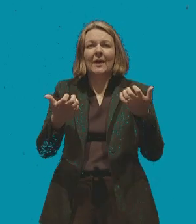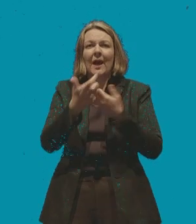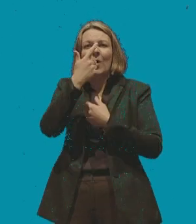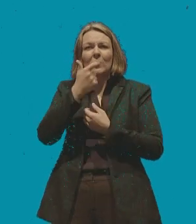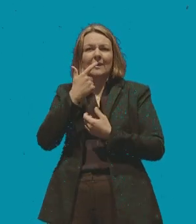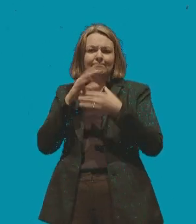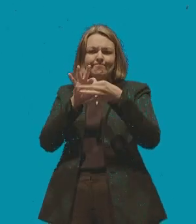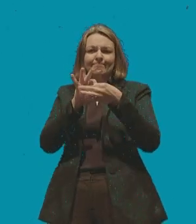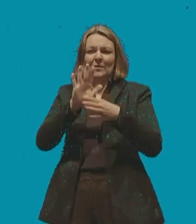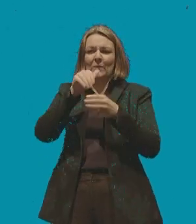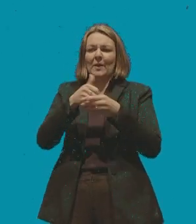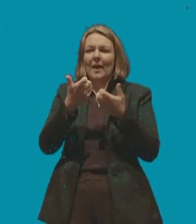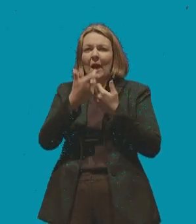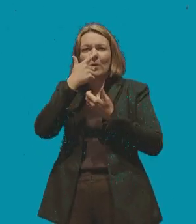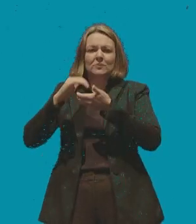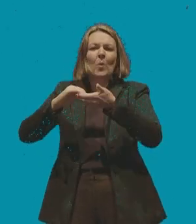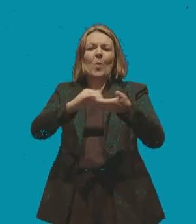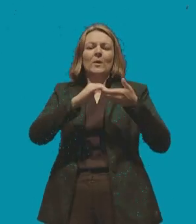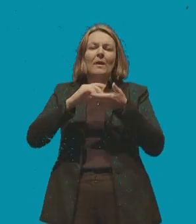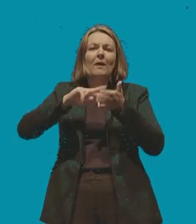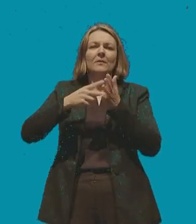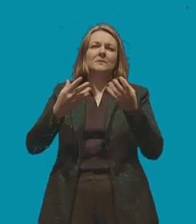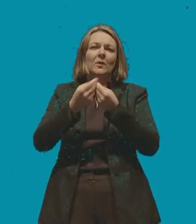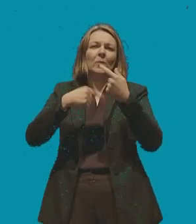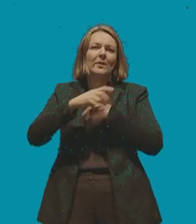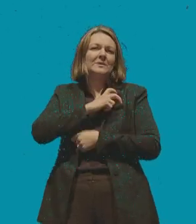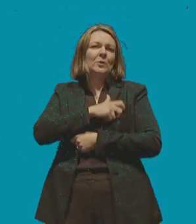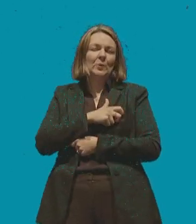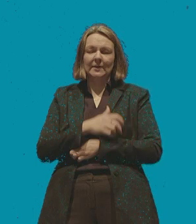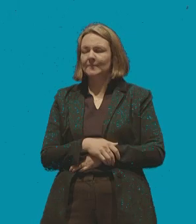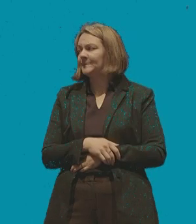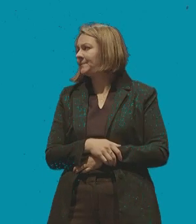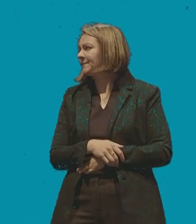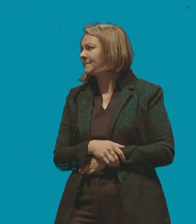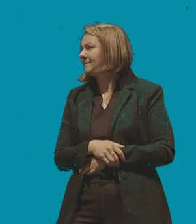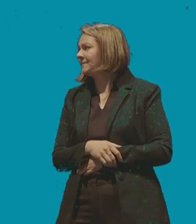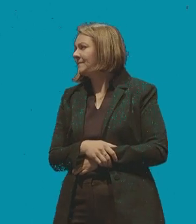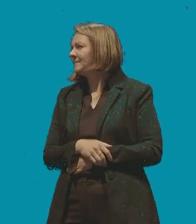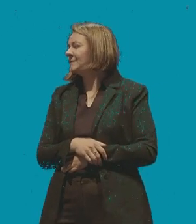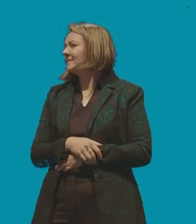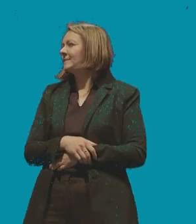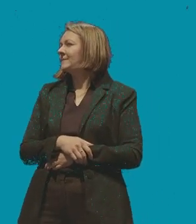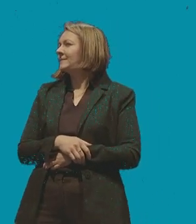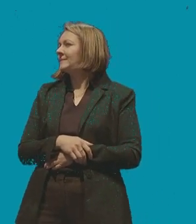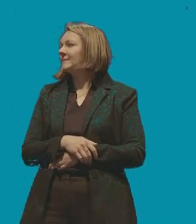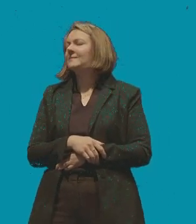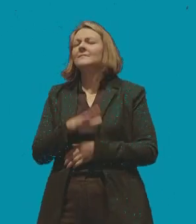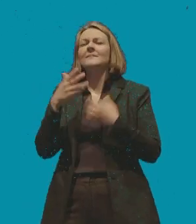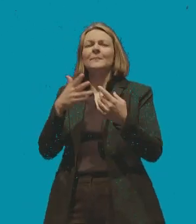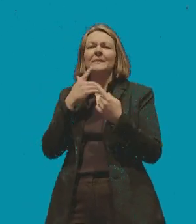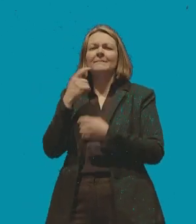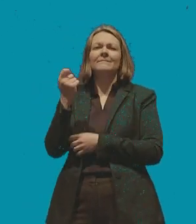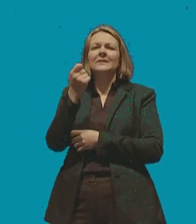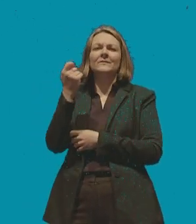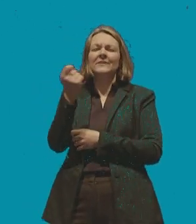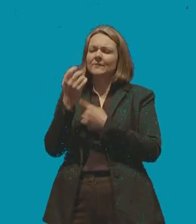improve how we engage with members and how we organise as a union. Conference, we can learn lessons from our numerous victories we've had over the past